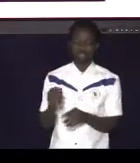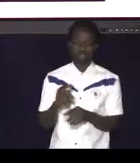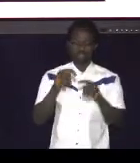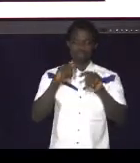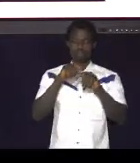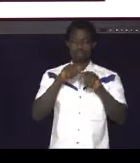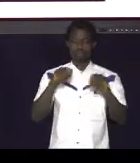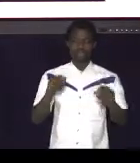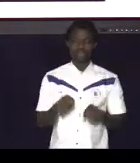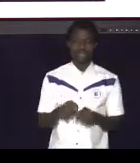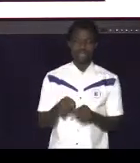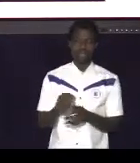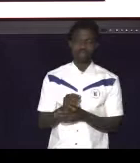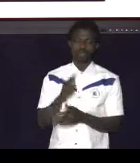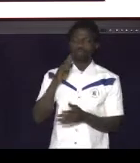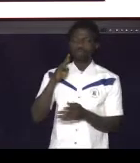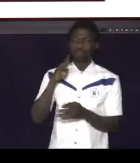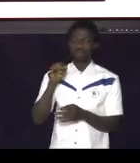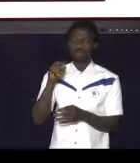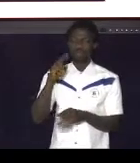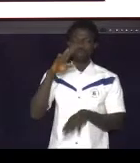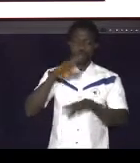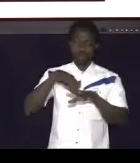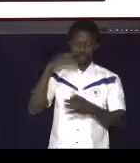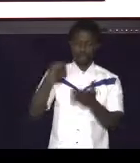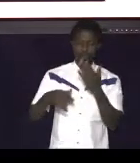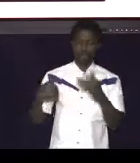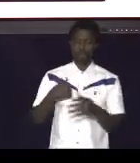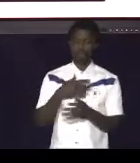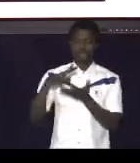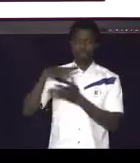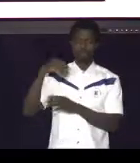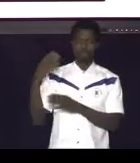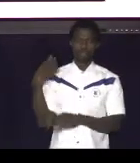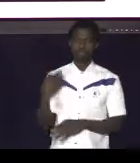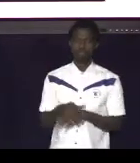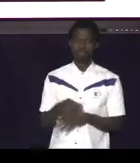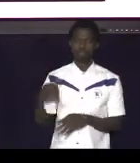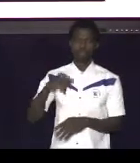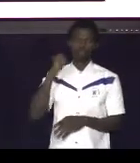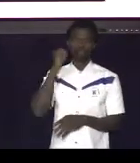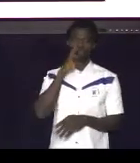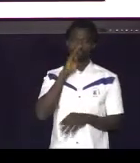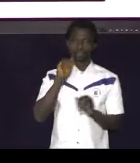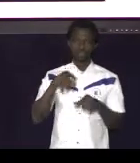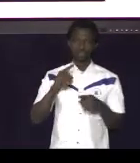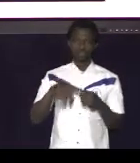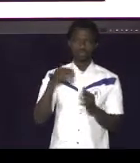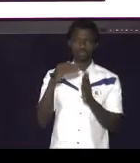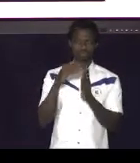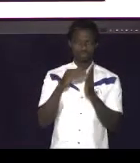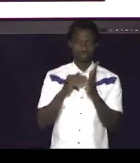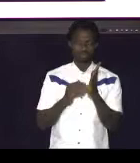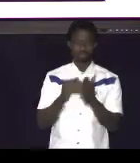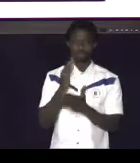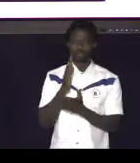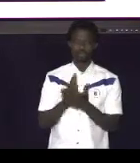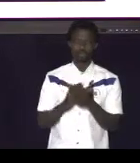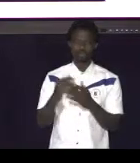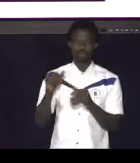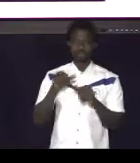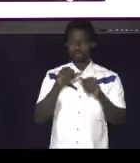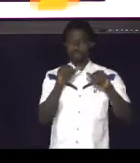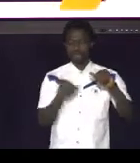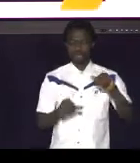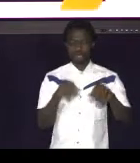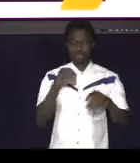have learned this in our previous lessons. We'll just be reviewing them. Now, we should be able to state the sum of angles in a triangle.